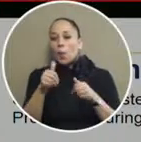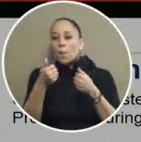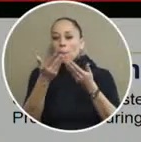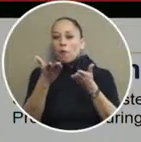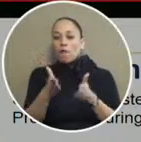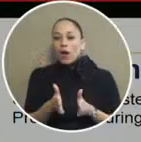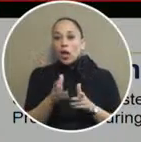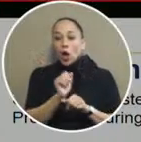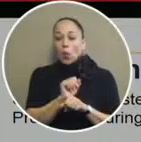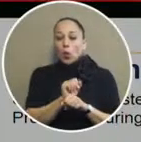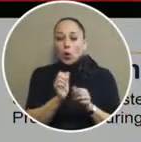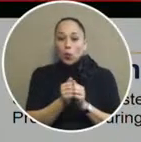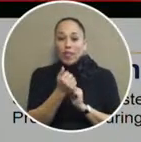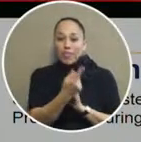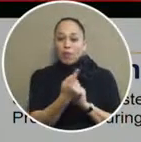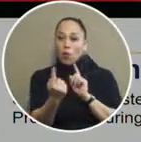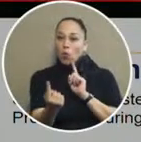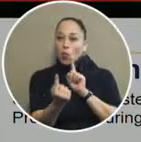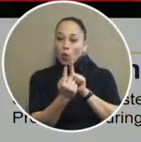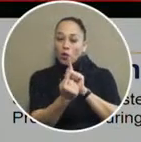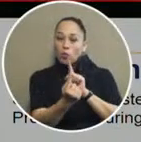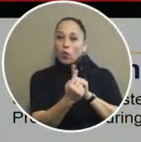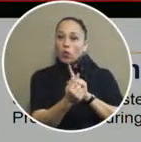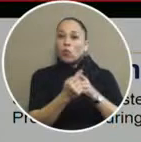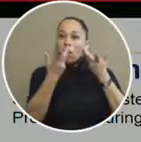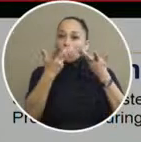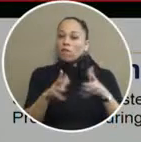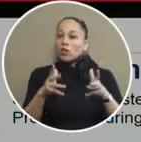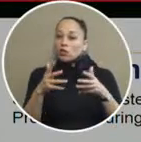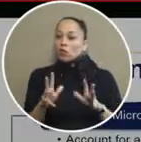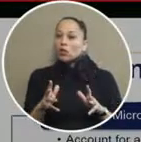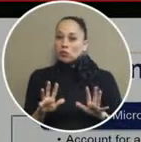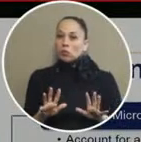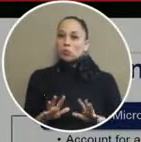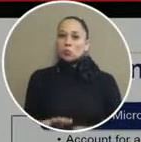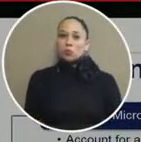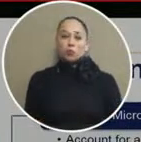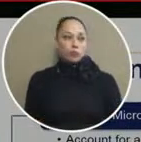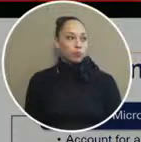providers are working with them one-on-one to get this done. Next slide.